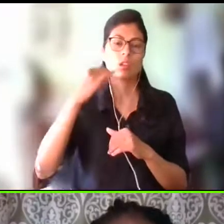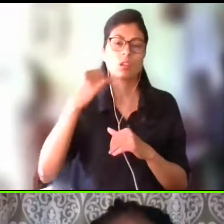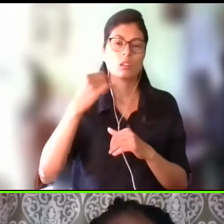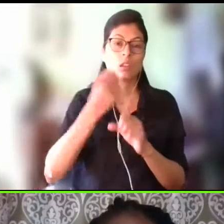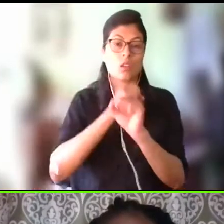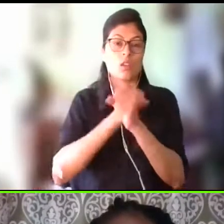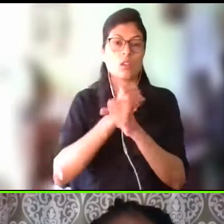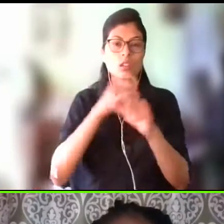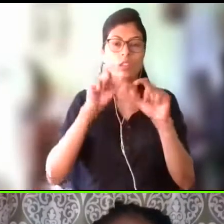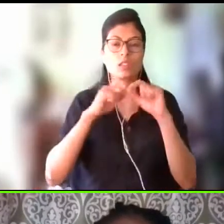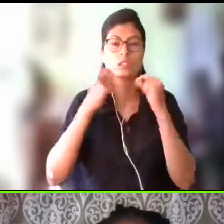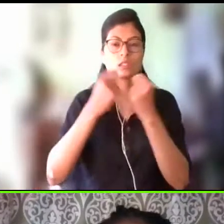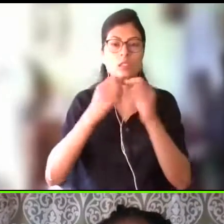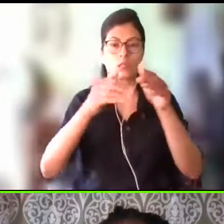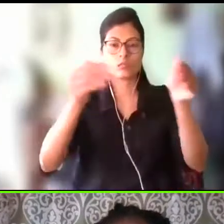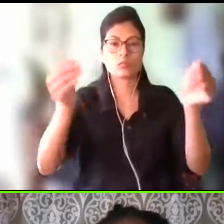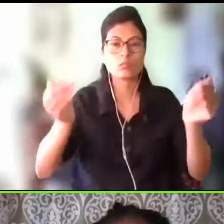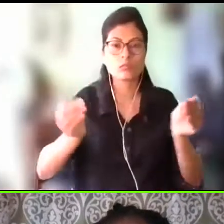this.